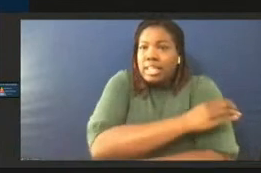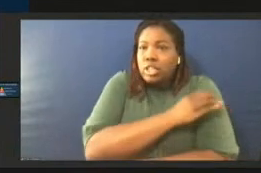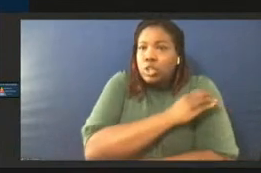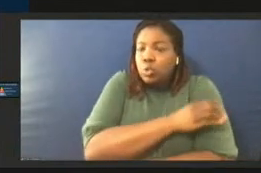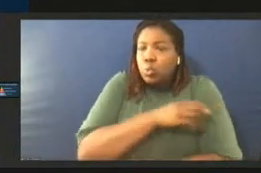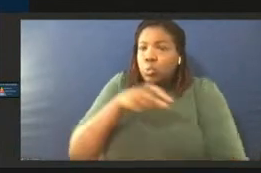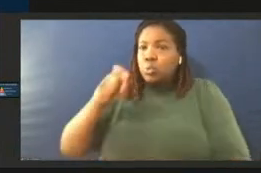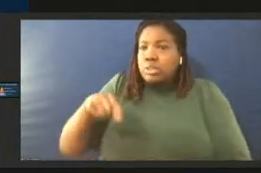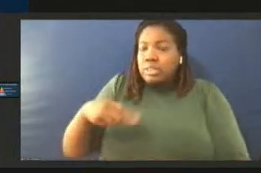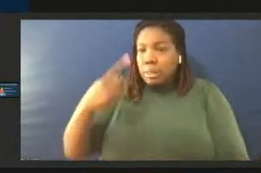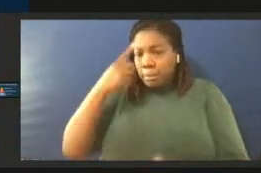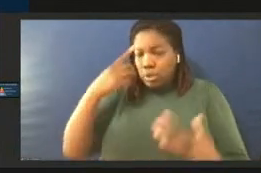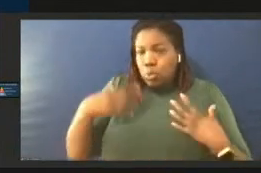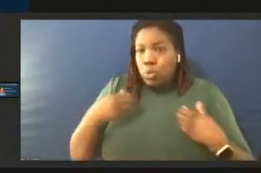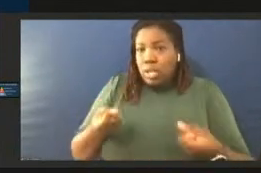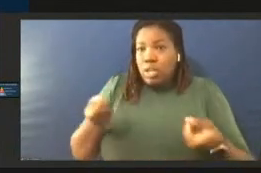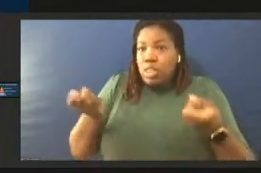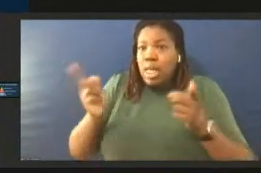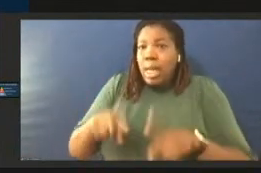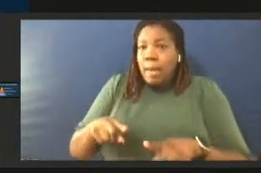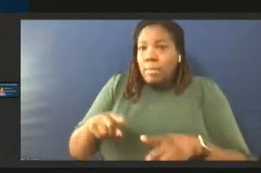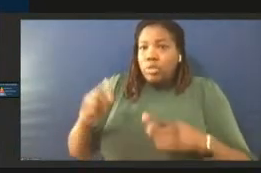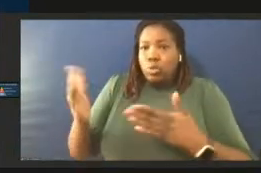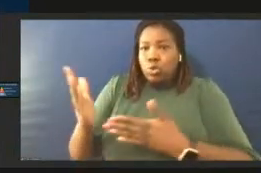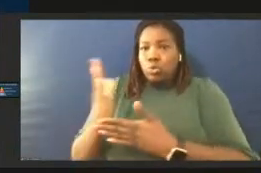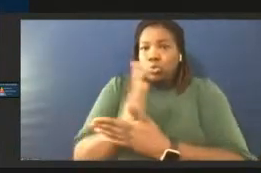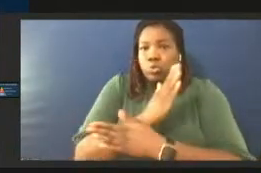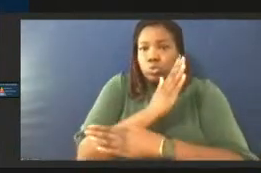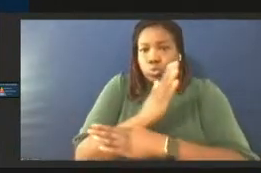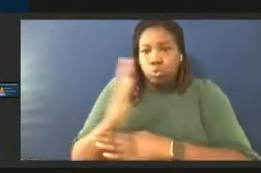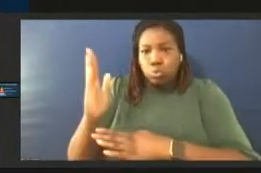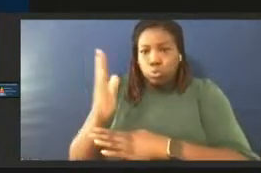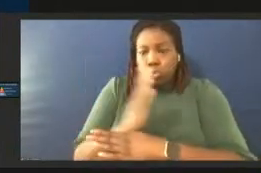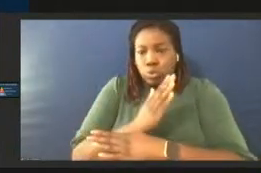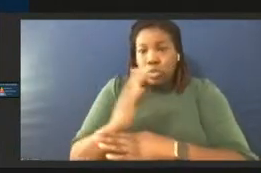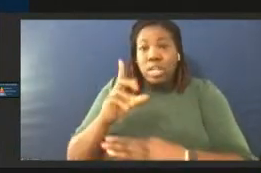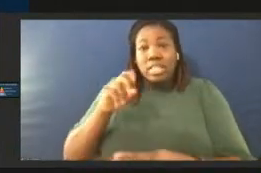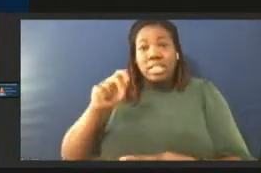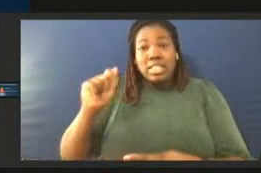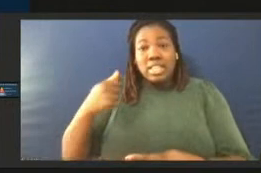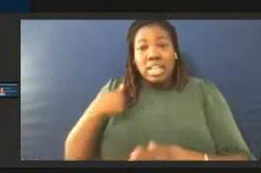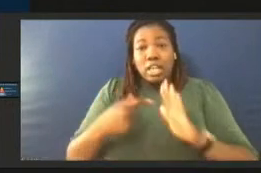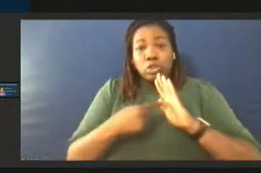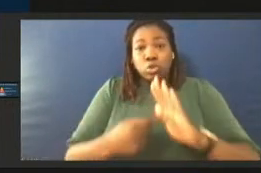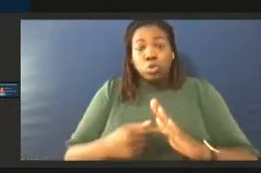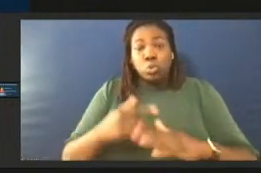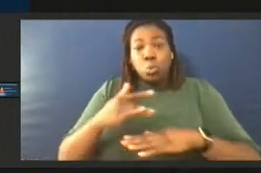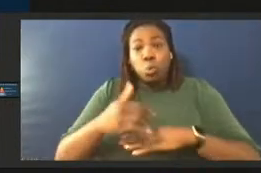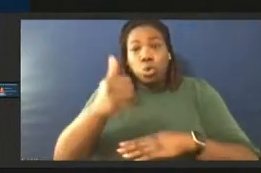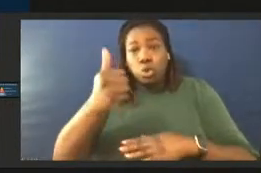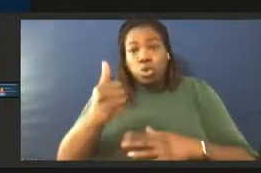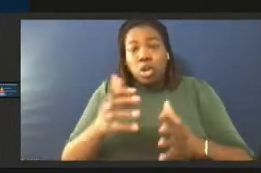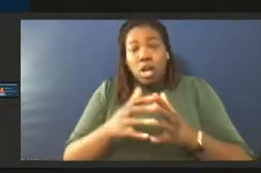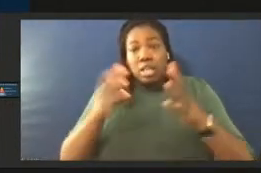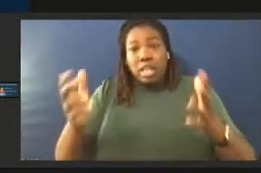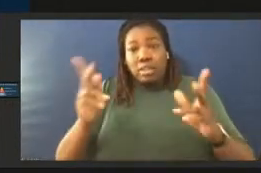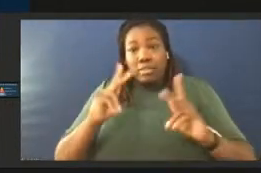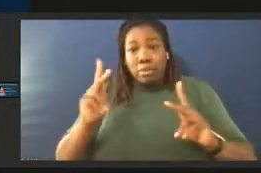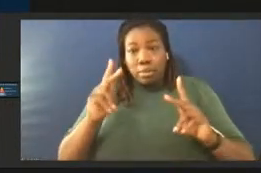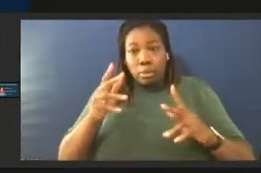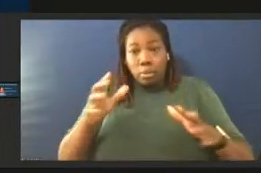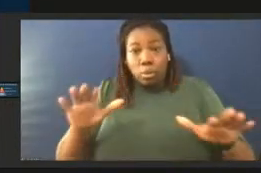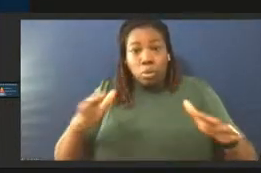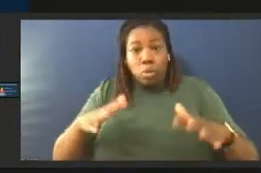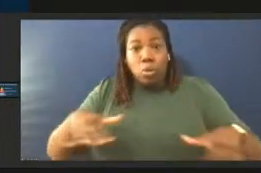health issues really occur on a continuum. And as you could see from the data that I presented earlier, A lot of the population right now